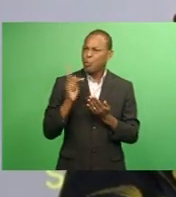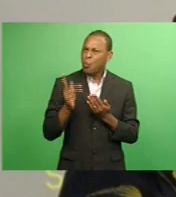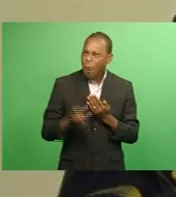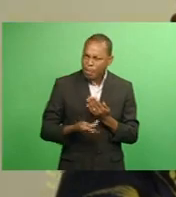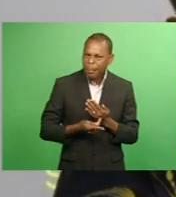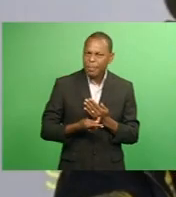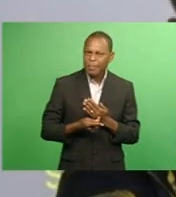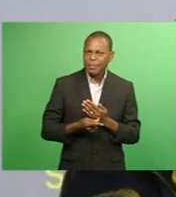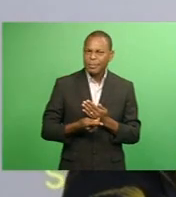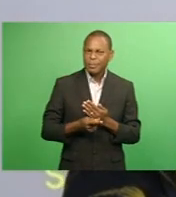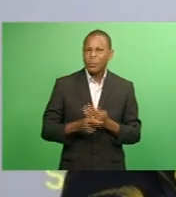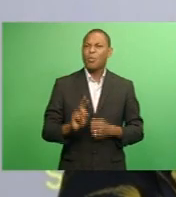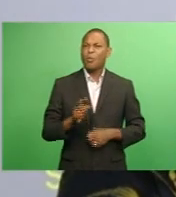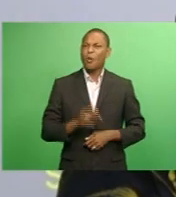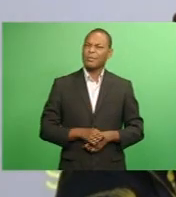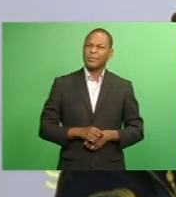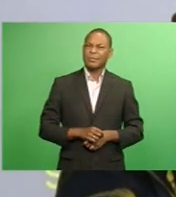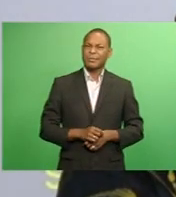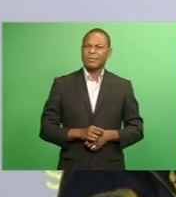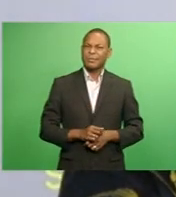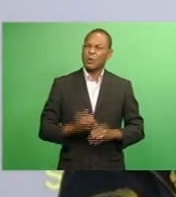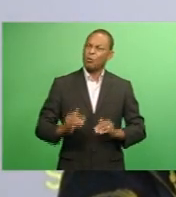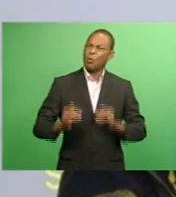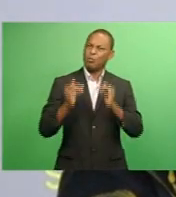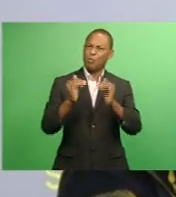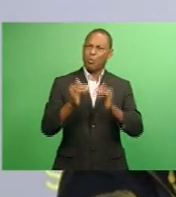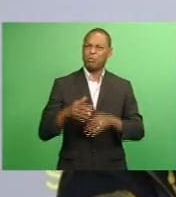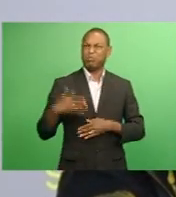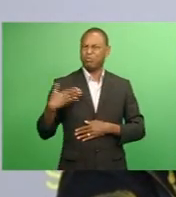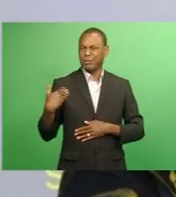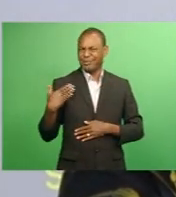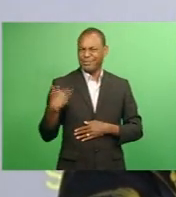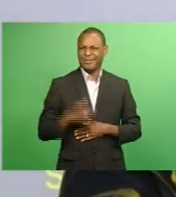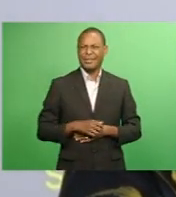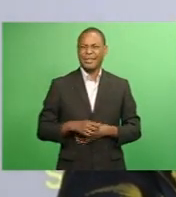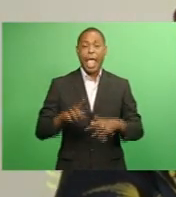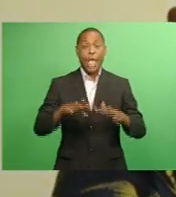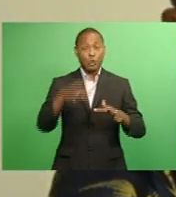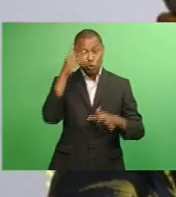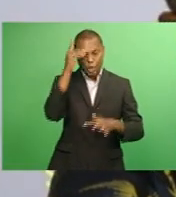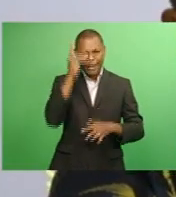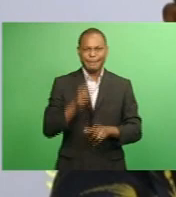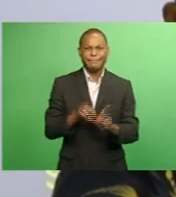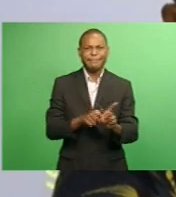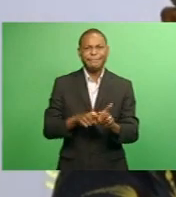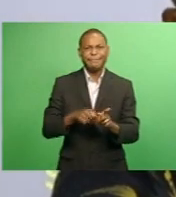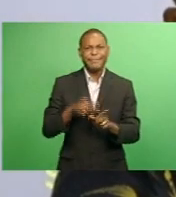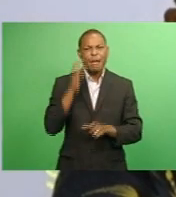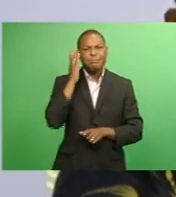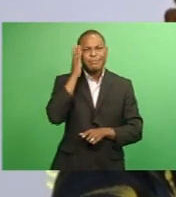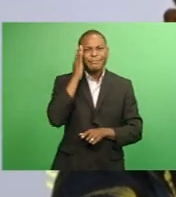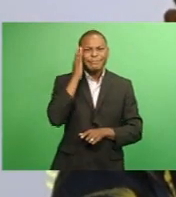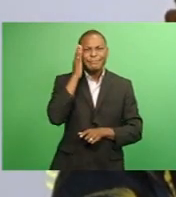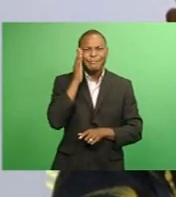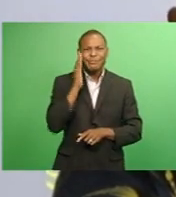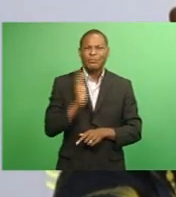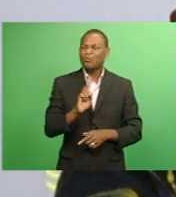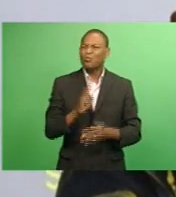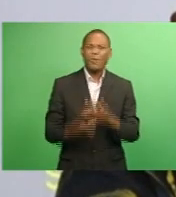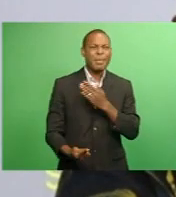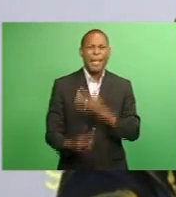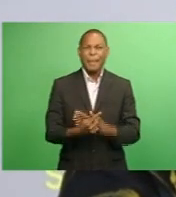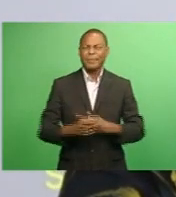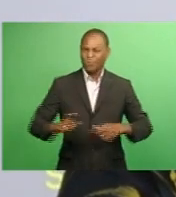towards promoting wellness and educating the young minds on good moral values, which is a challenge at a